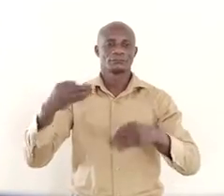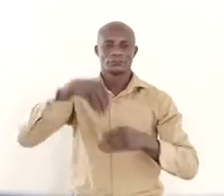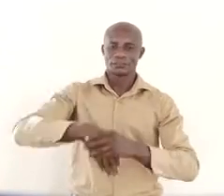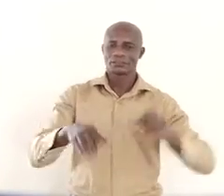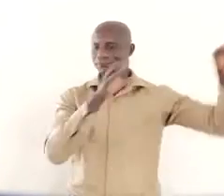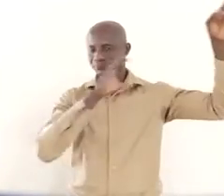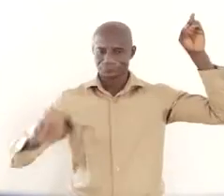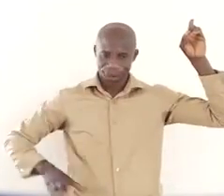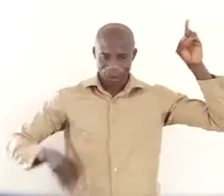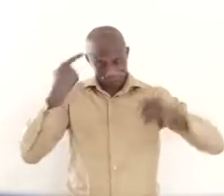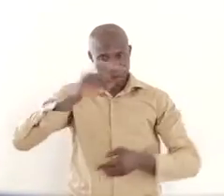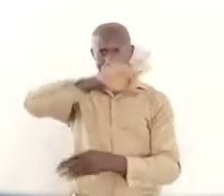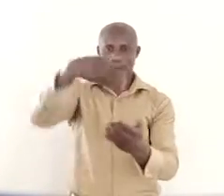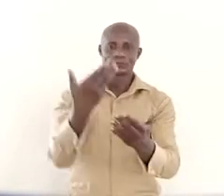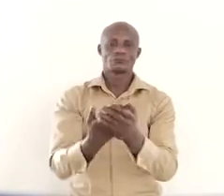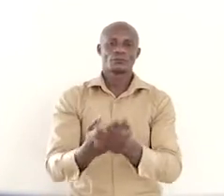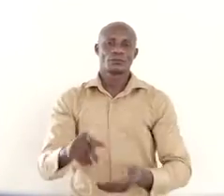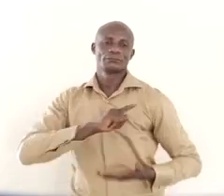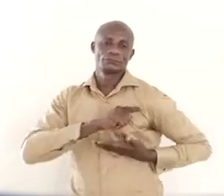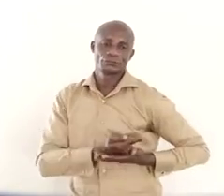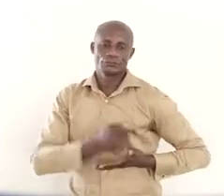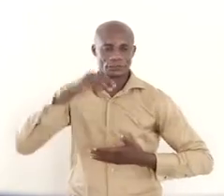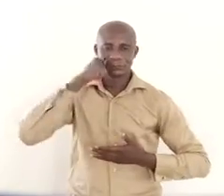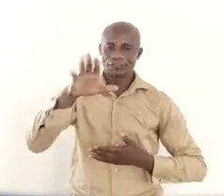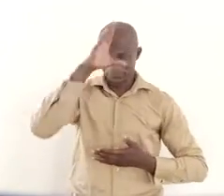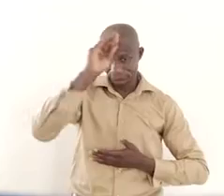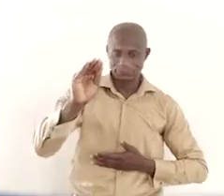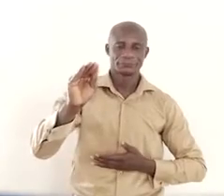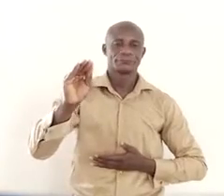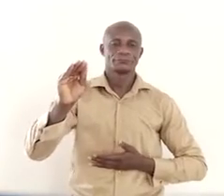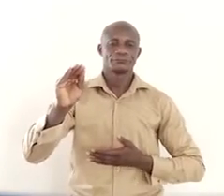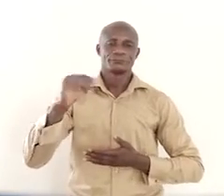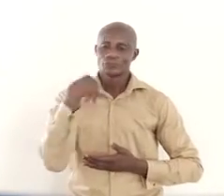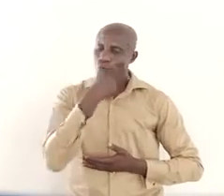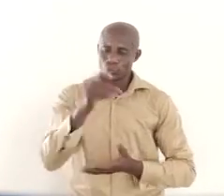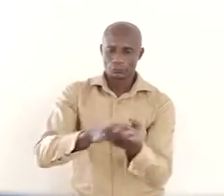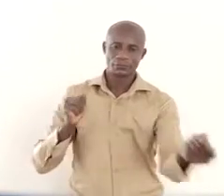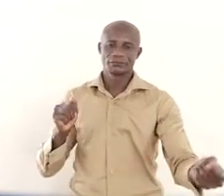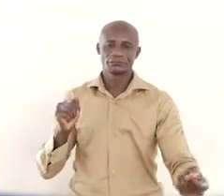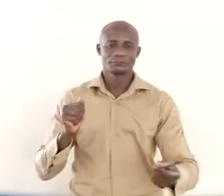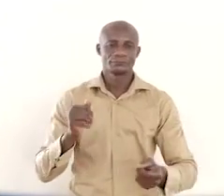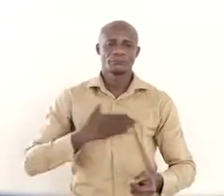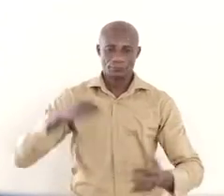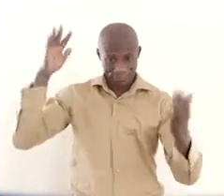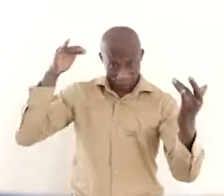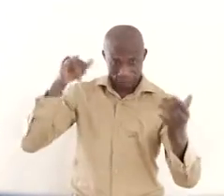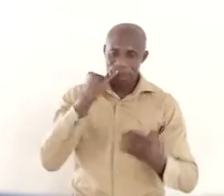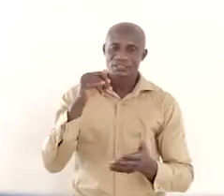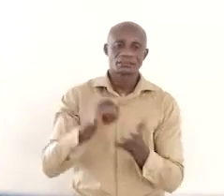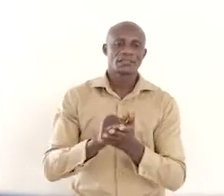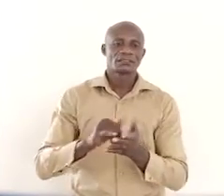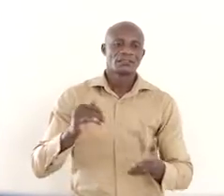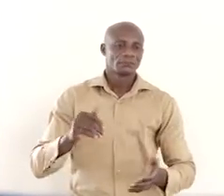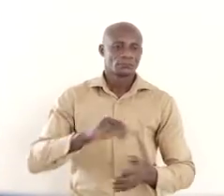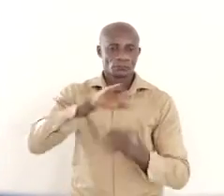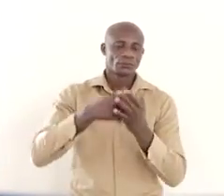justification in Christ for all guilty men and women who believe. My hope is that the